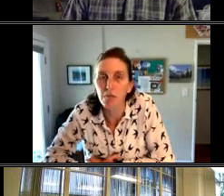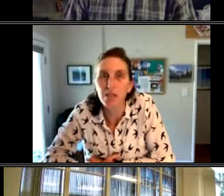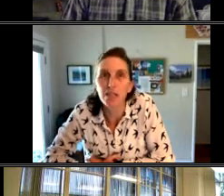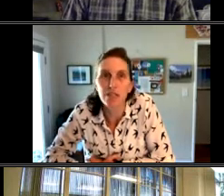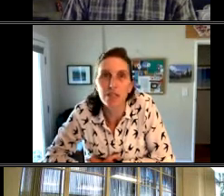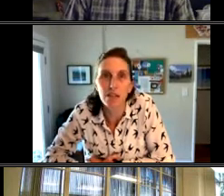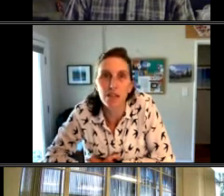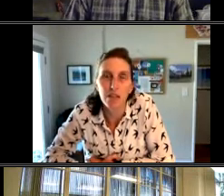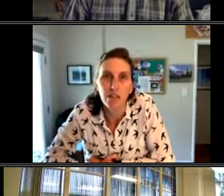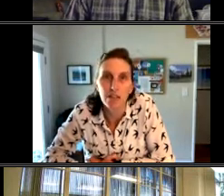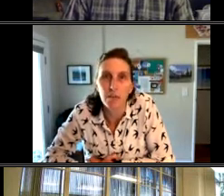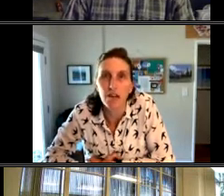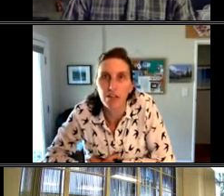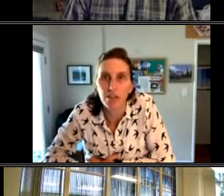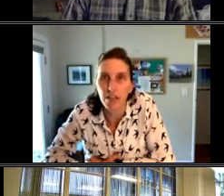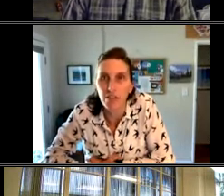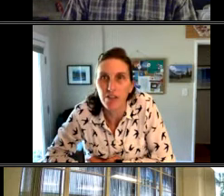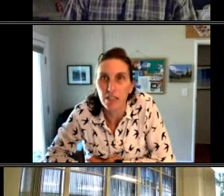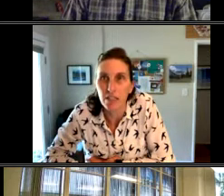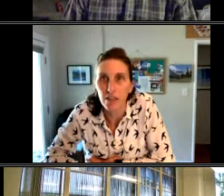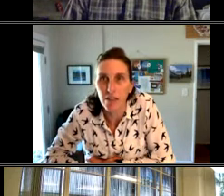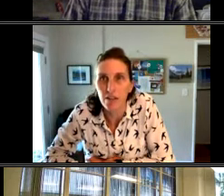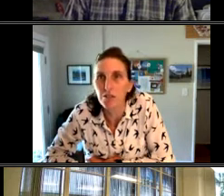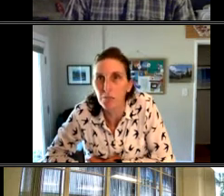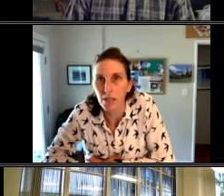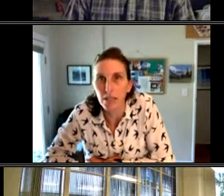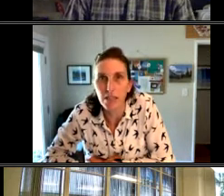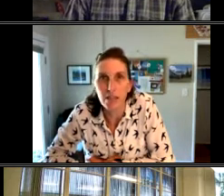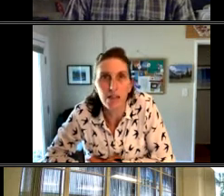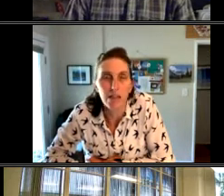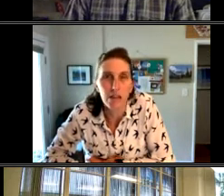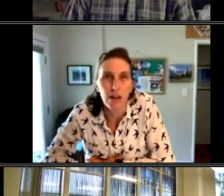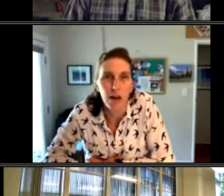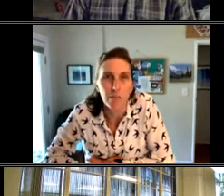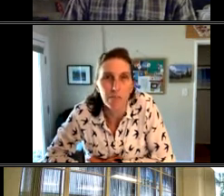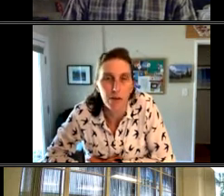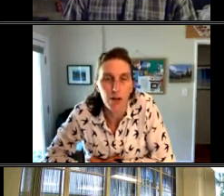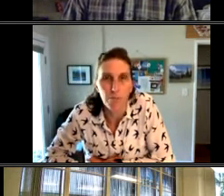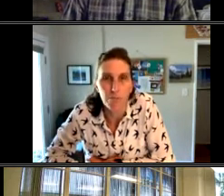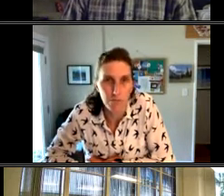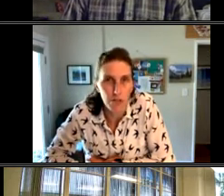engagement with the communities to better understand their needs, and then ultimately